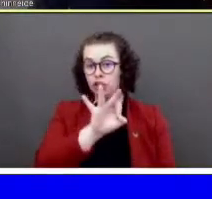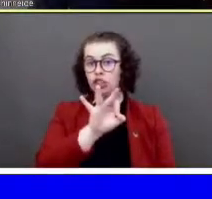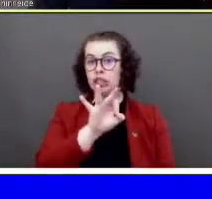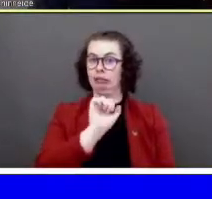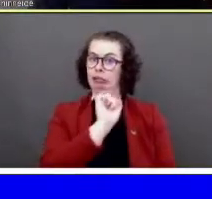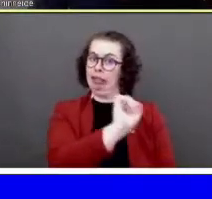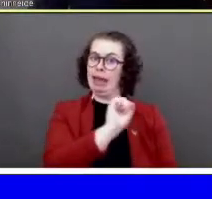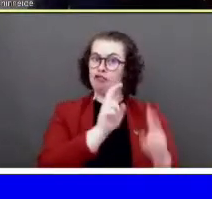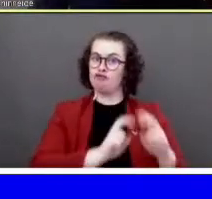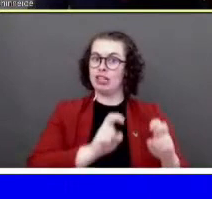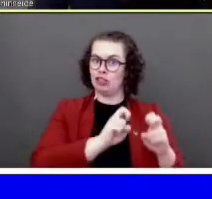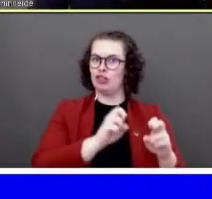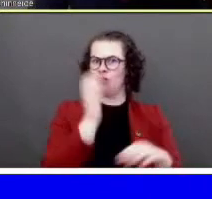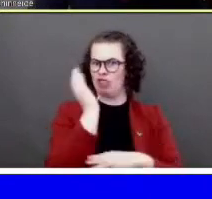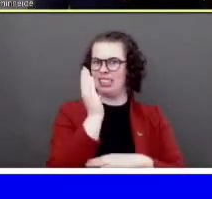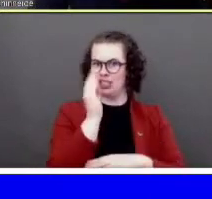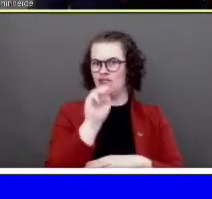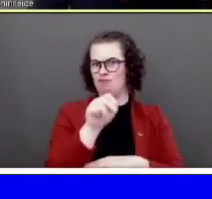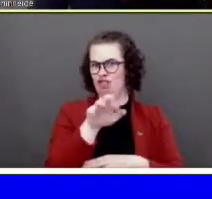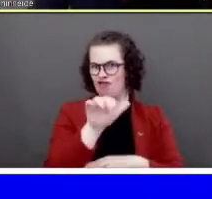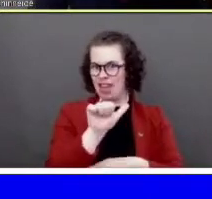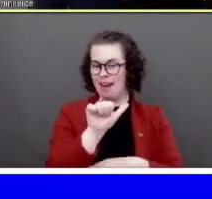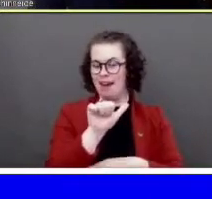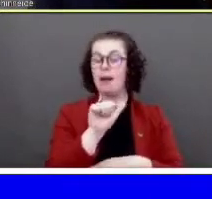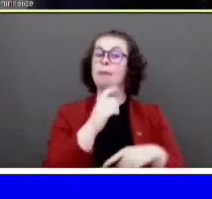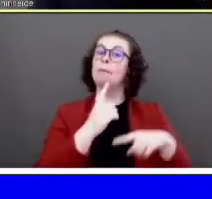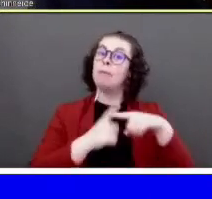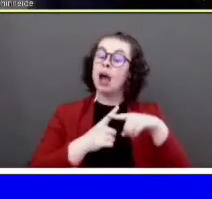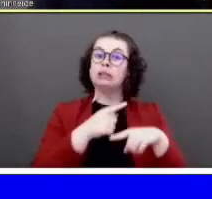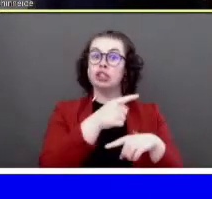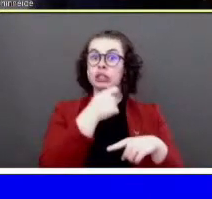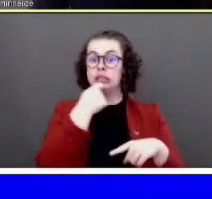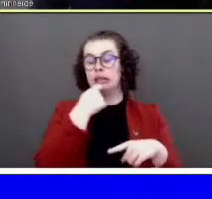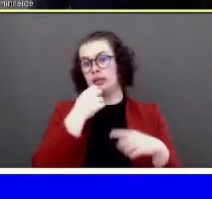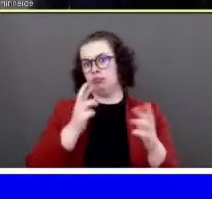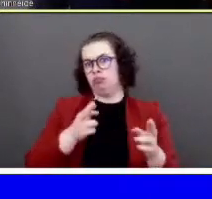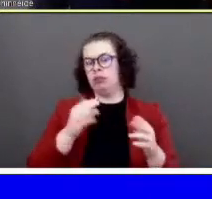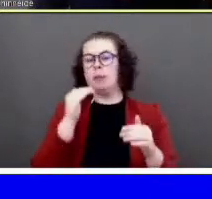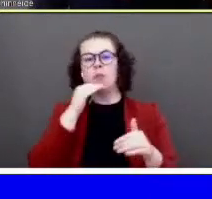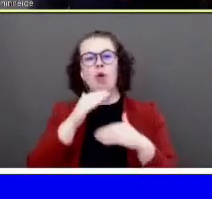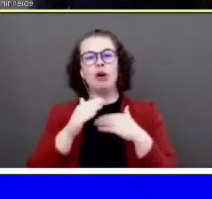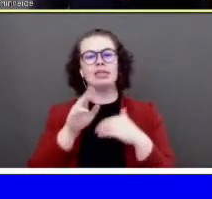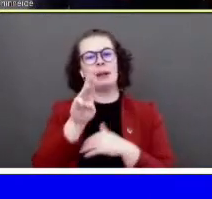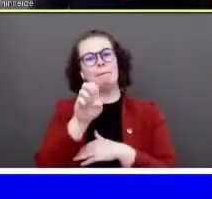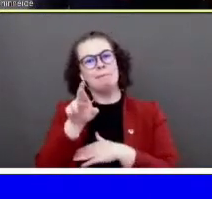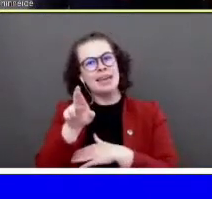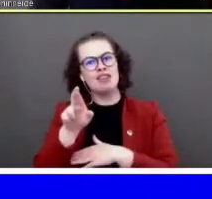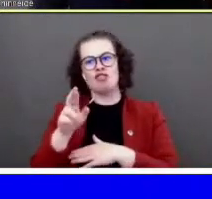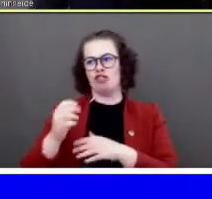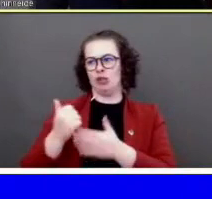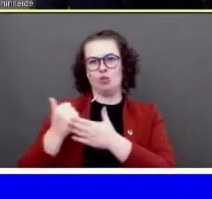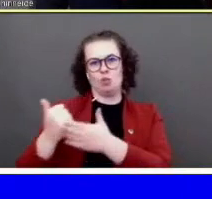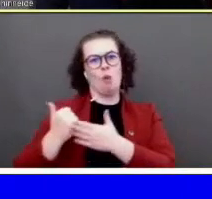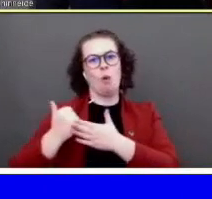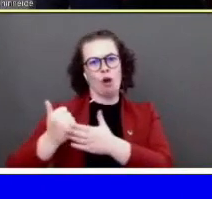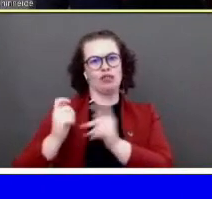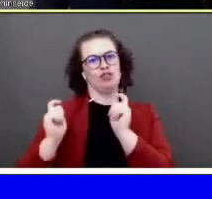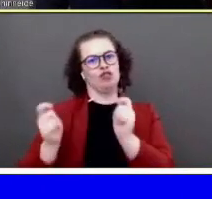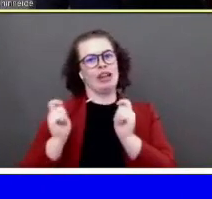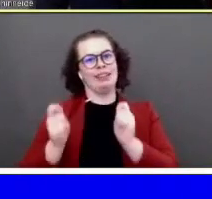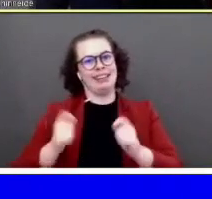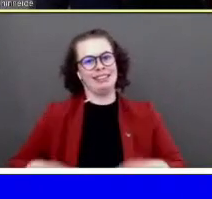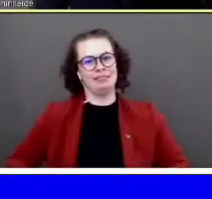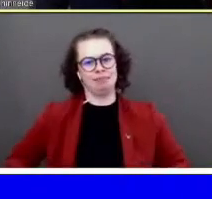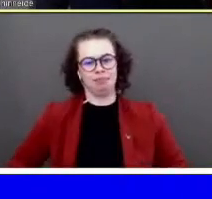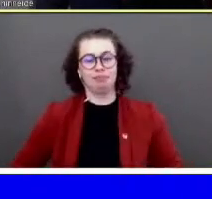on, but also the importance of that is peer-led training. And of course, almost every report commissioned by IPRT comes back